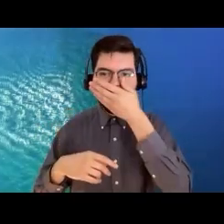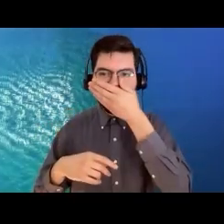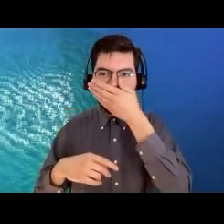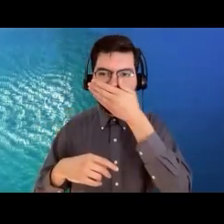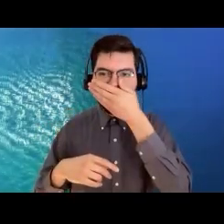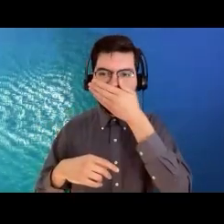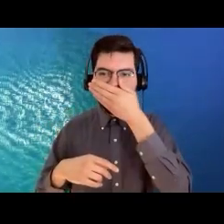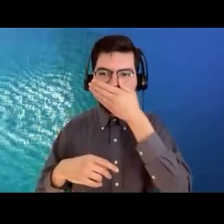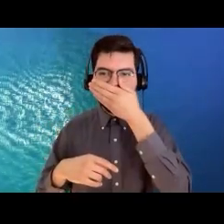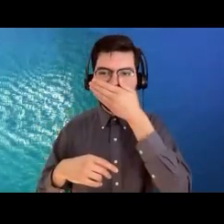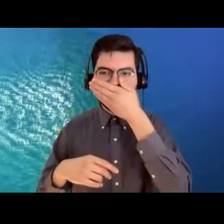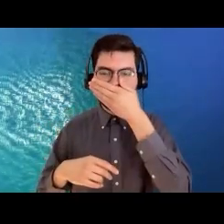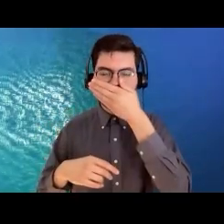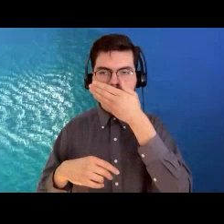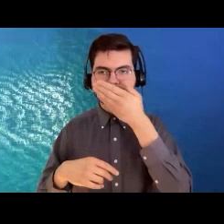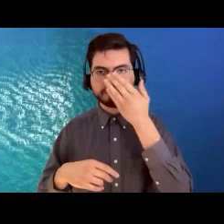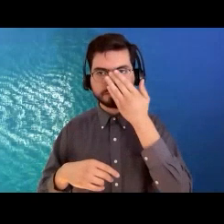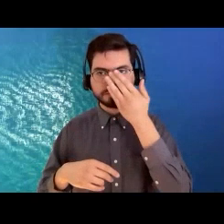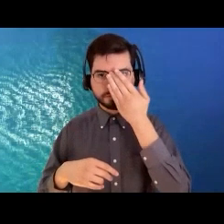it?